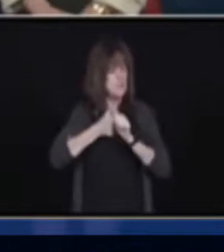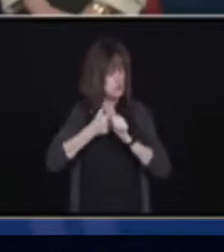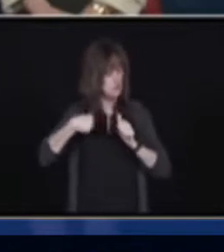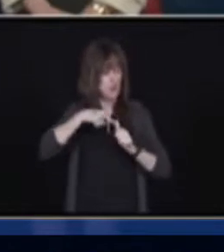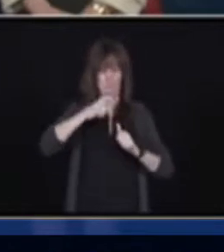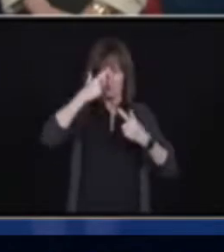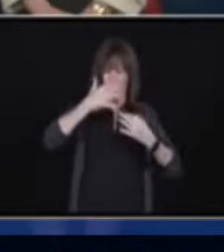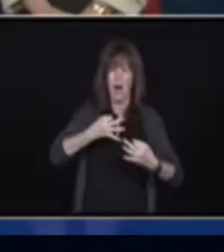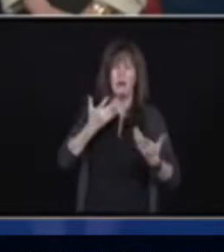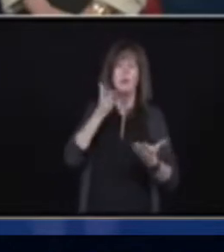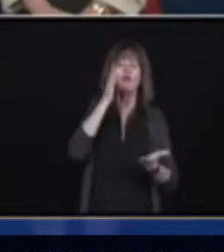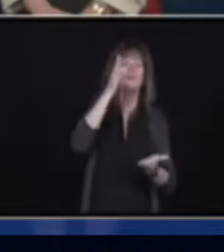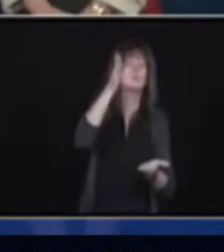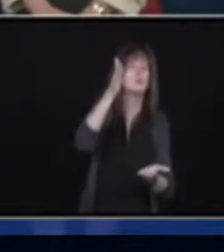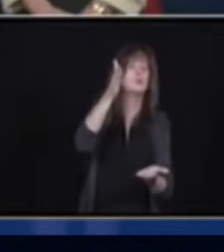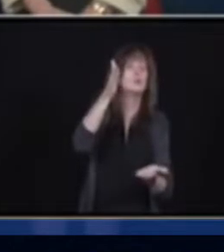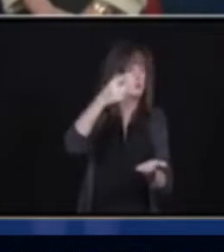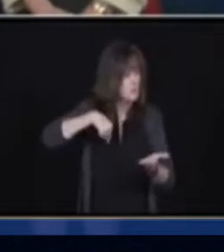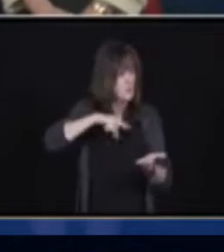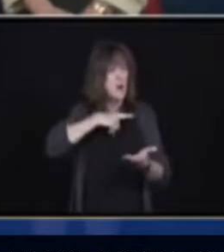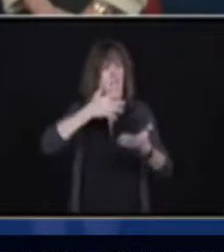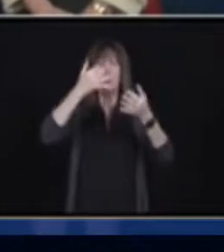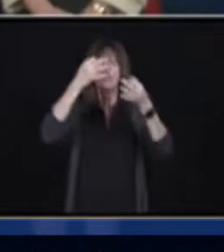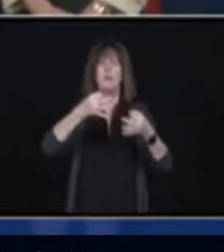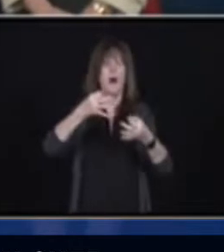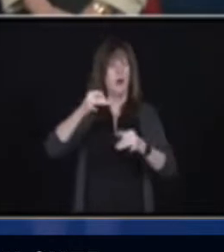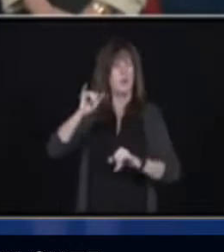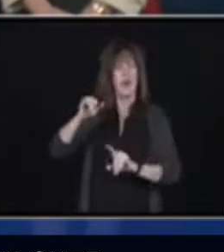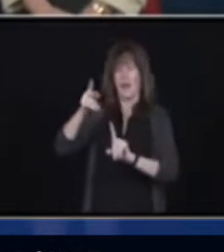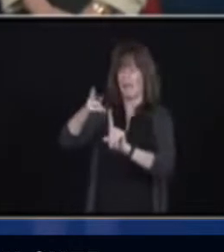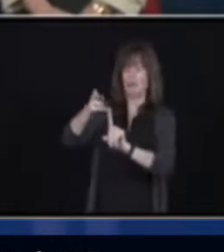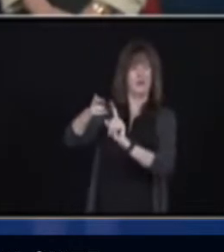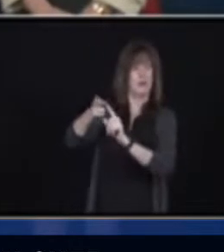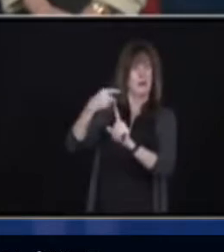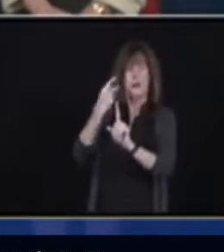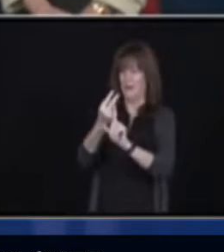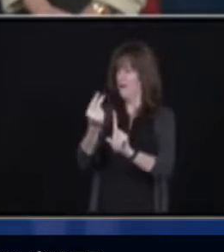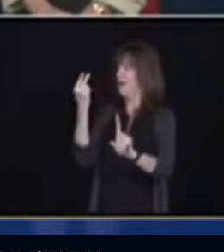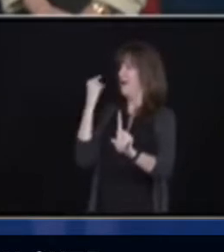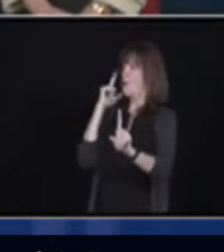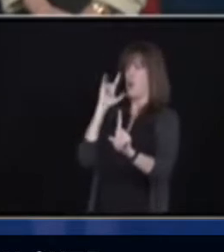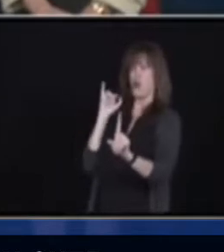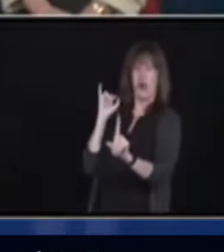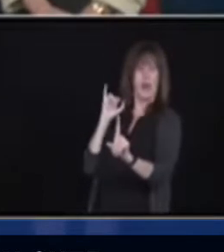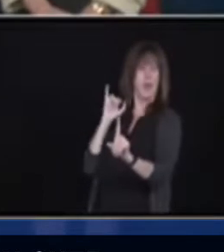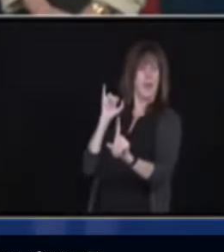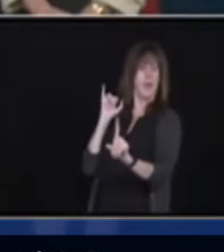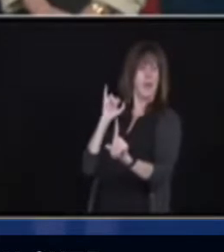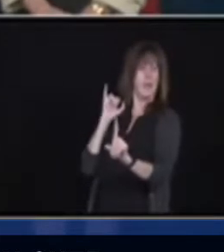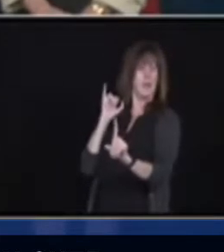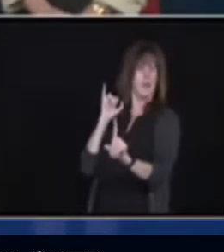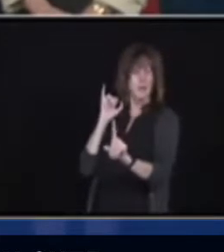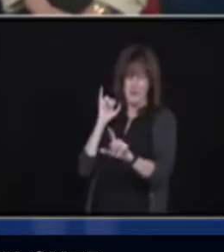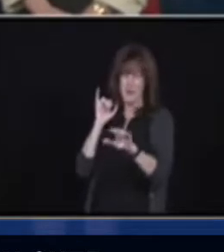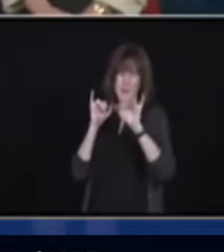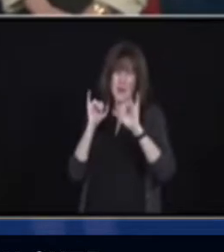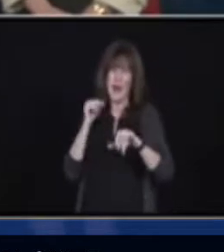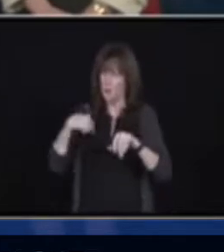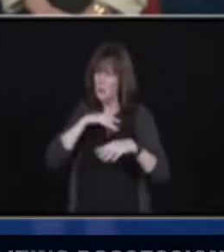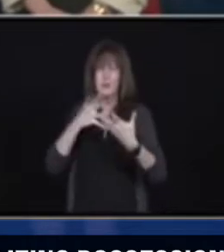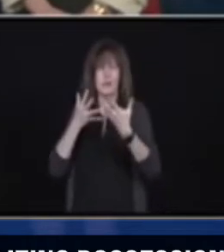our history. And we all have a part to play. We must all rally around our businesses and our neighbors right